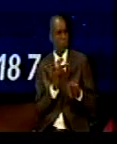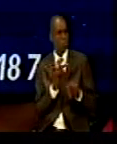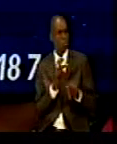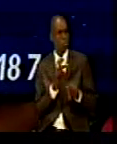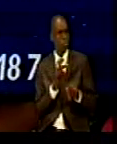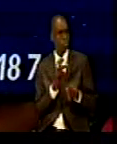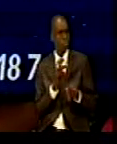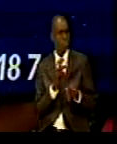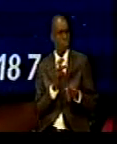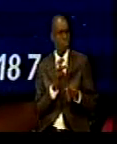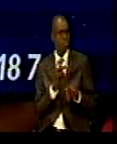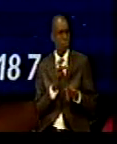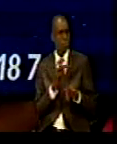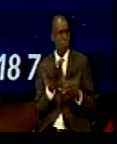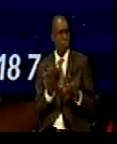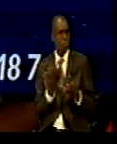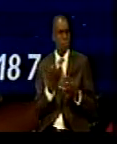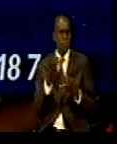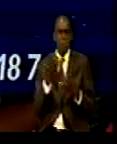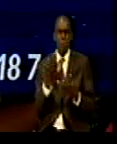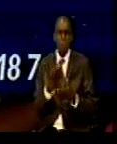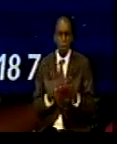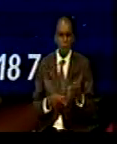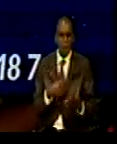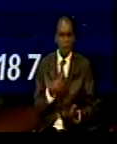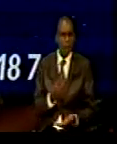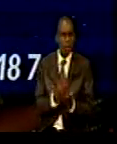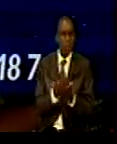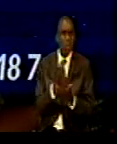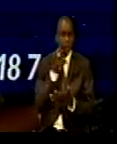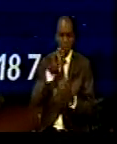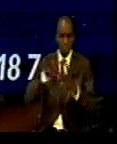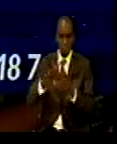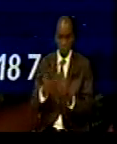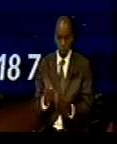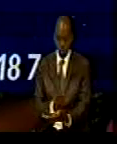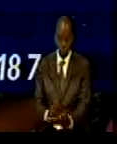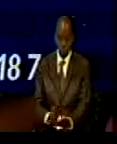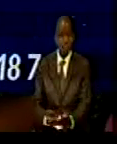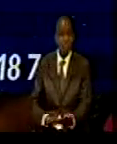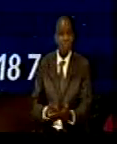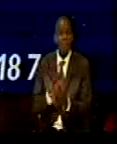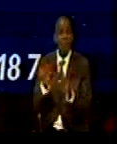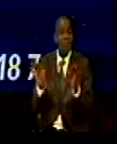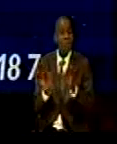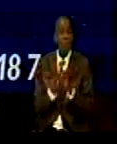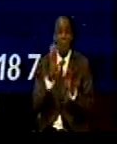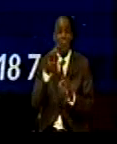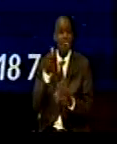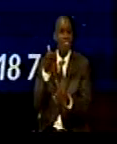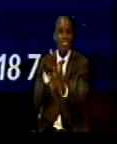help? She looked at me. And she started filling the form herself.